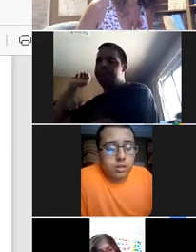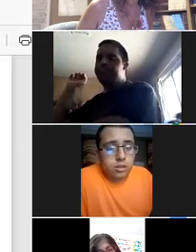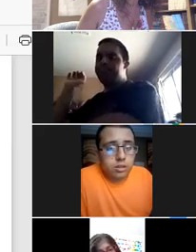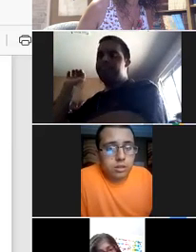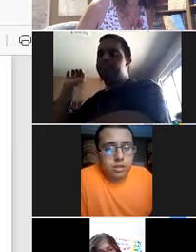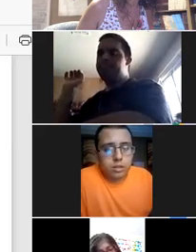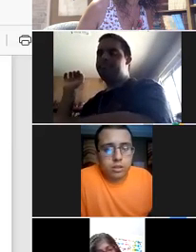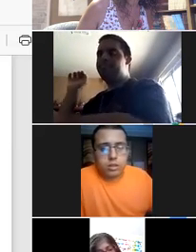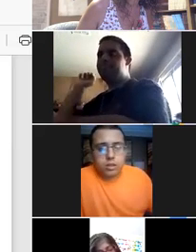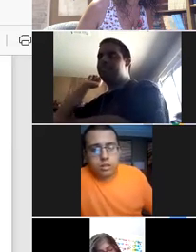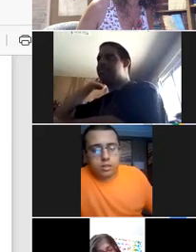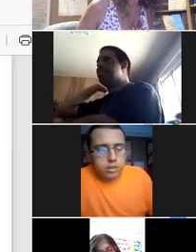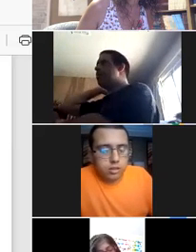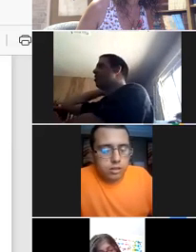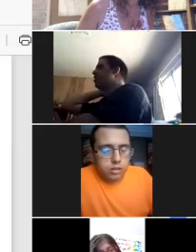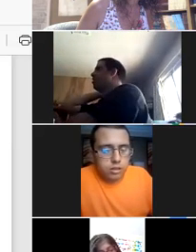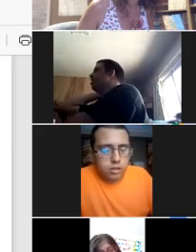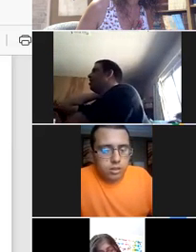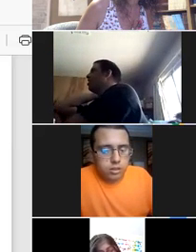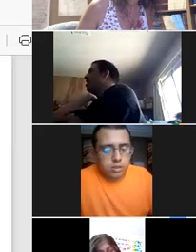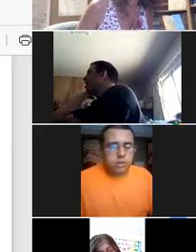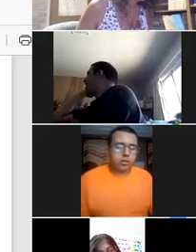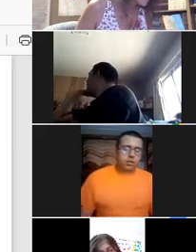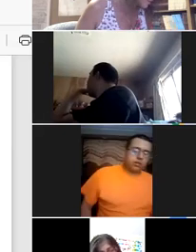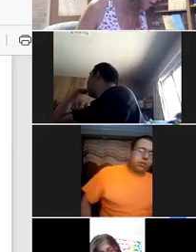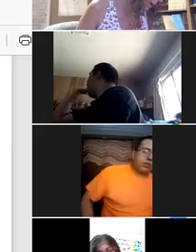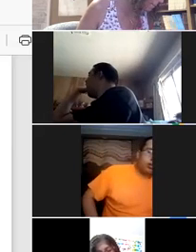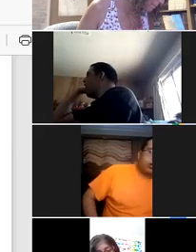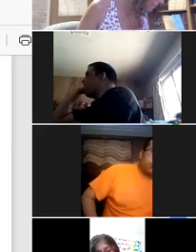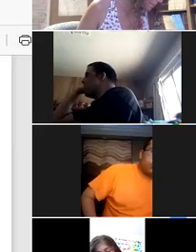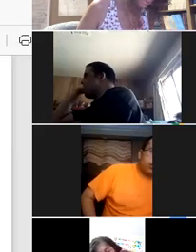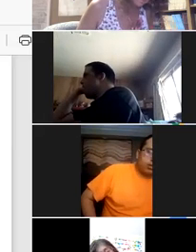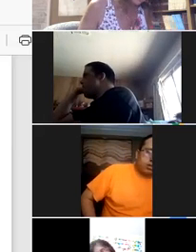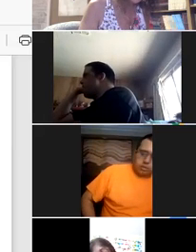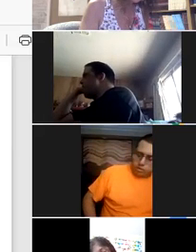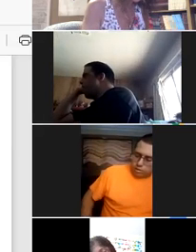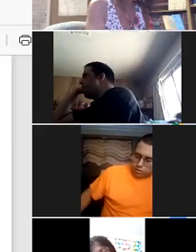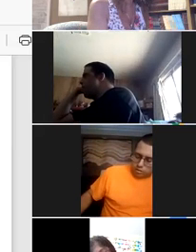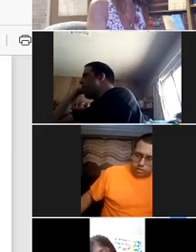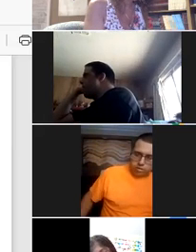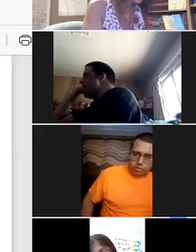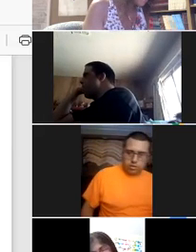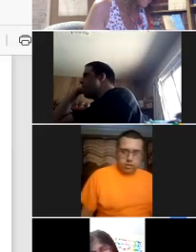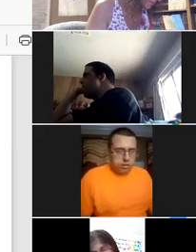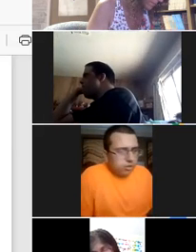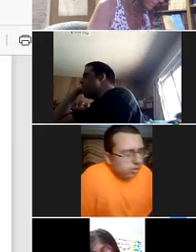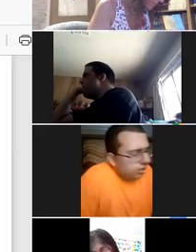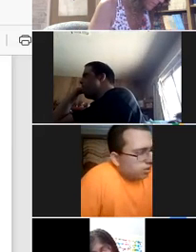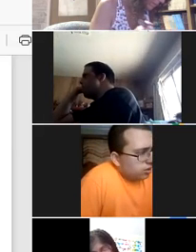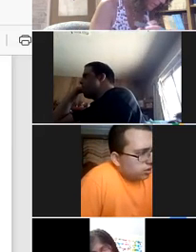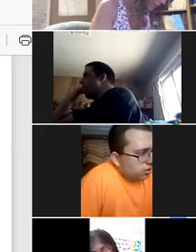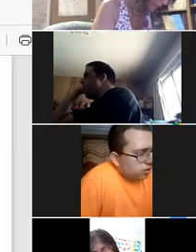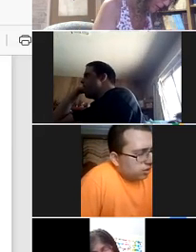Tania, do you have it or you want me to read it? I have it right here. Okay. For the heart of